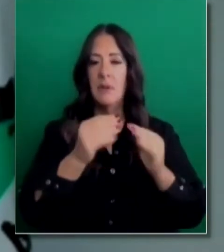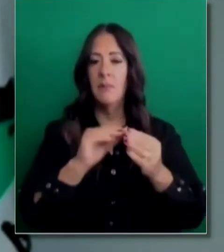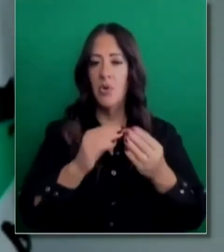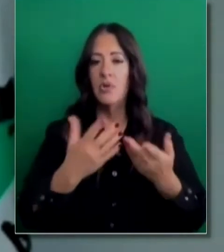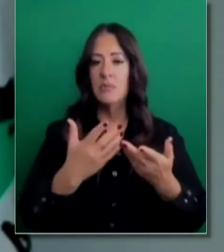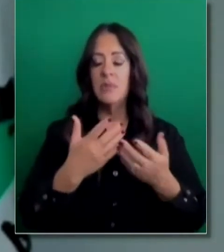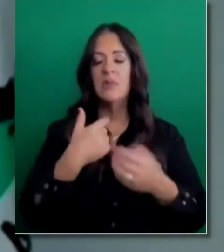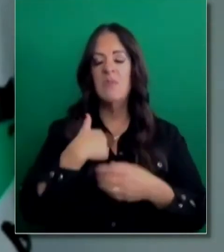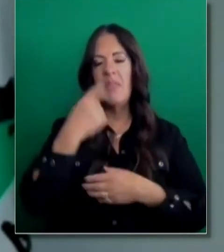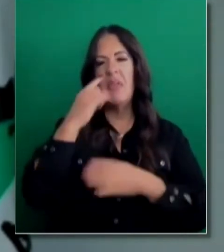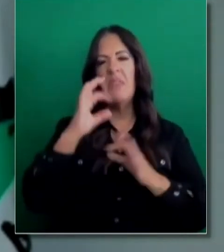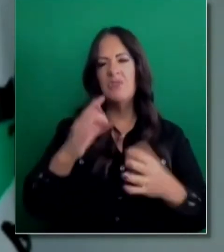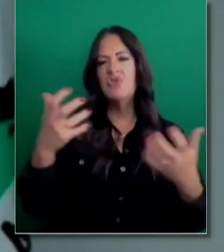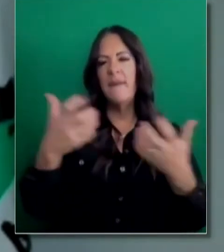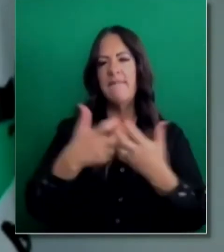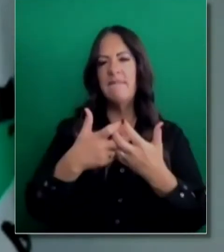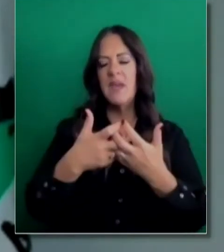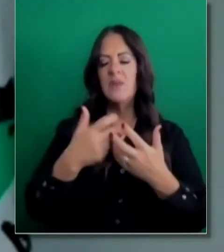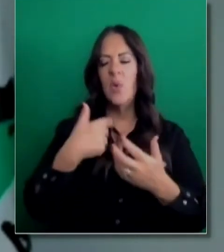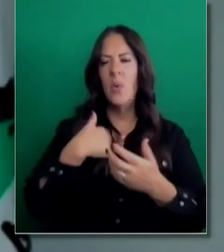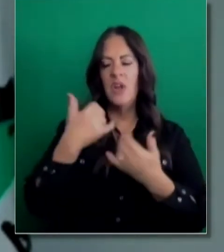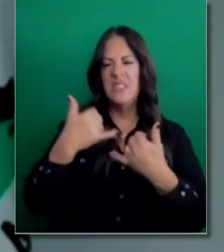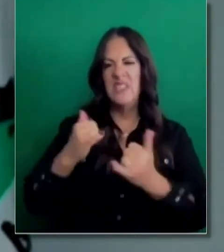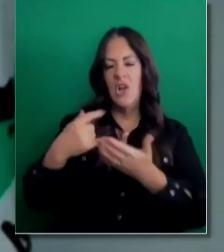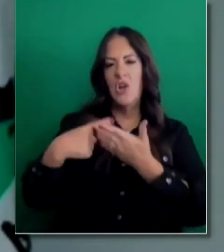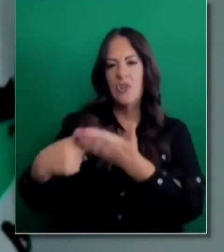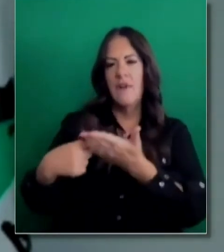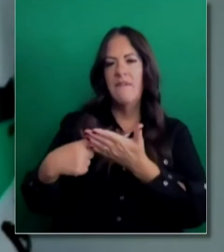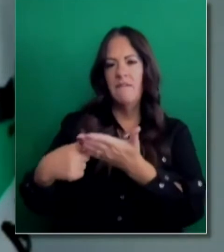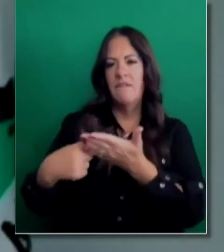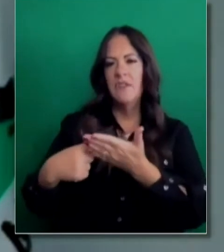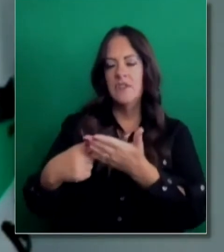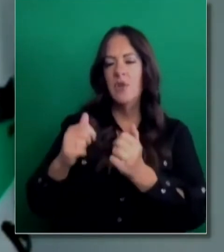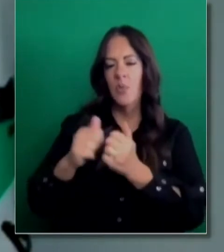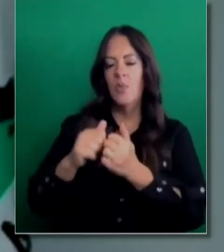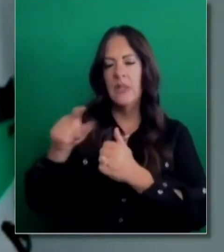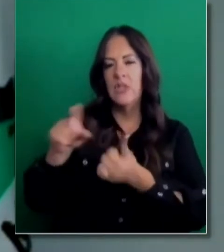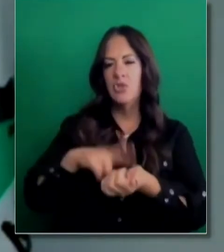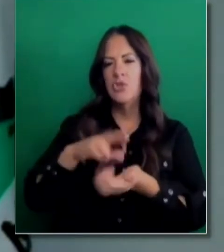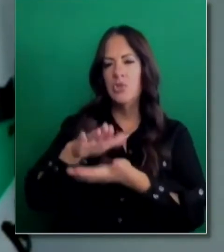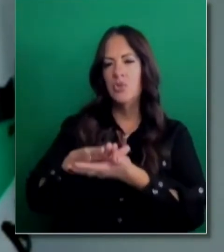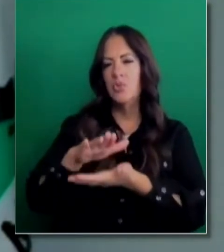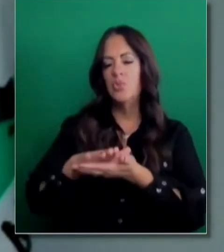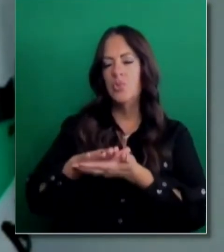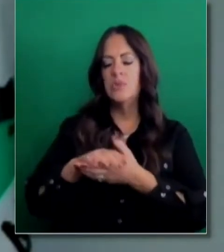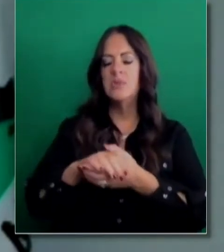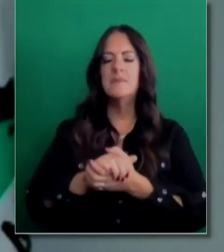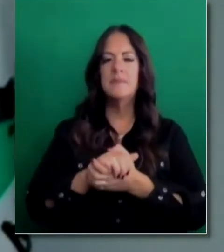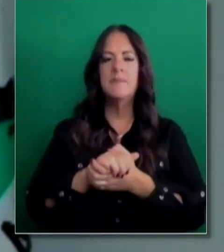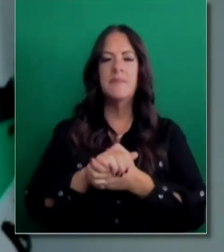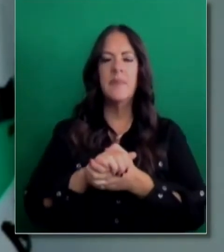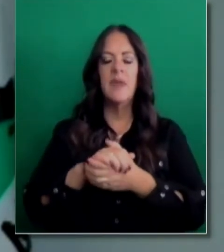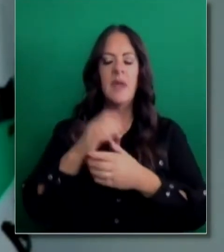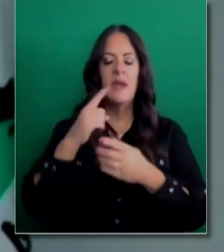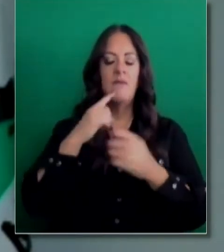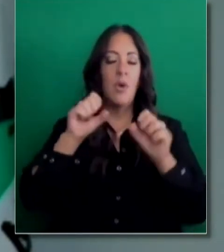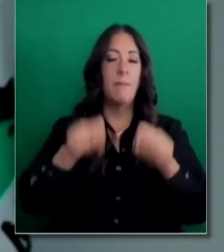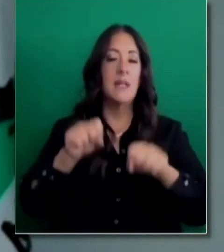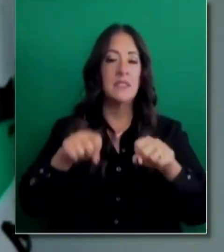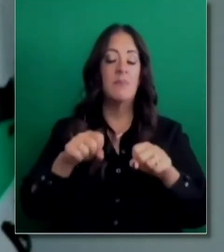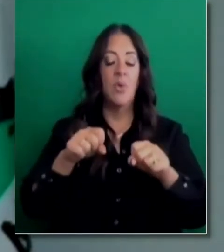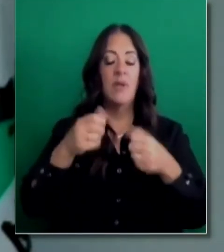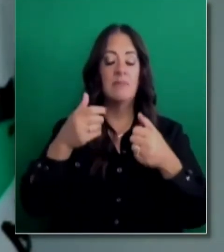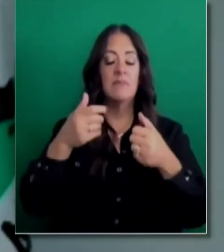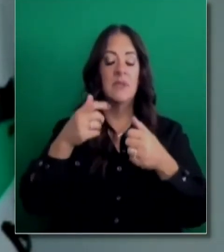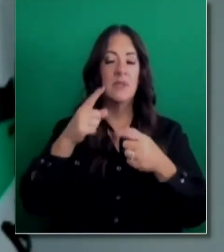great fit. So I know we're deep into some of those conversations. Yolanda, you may want to add more, but it is certainly a